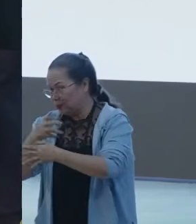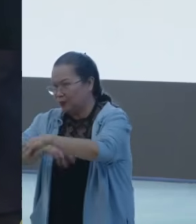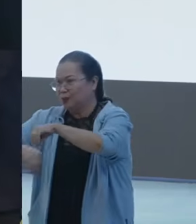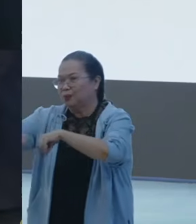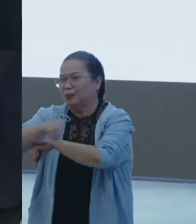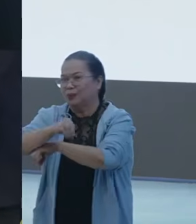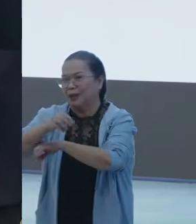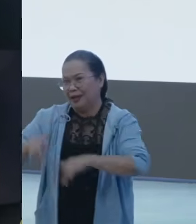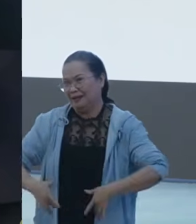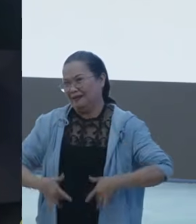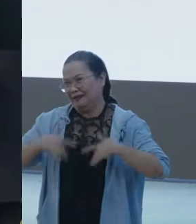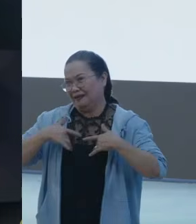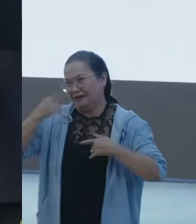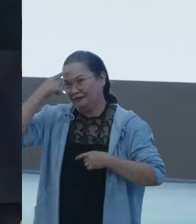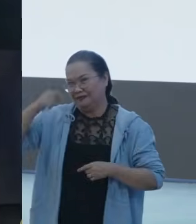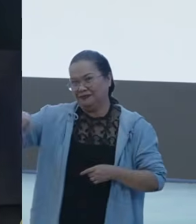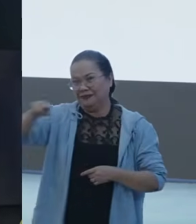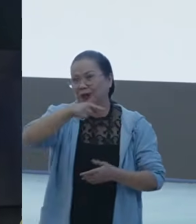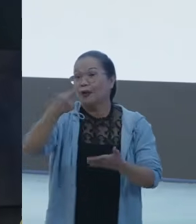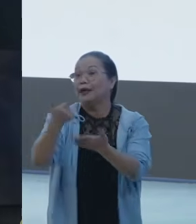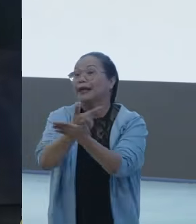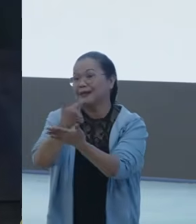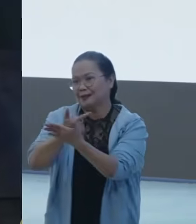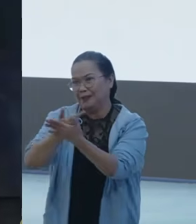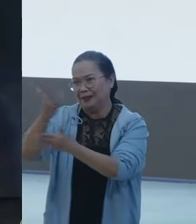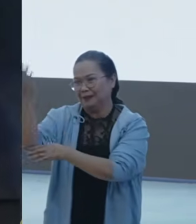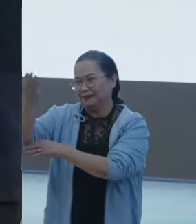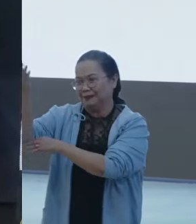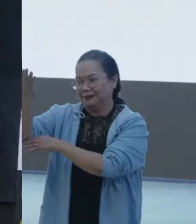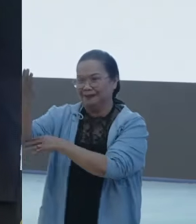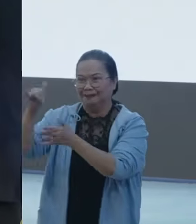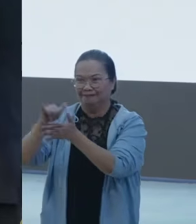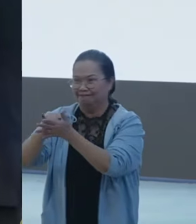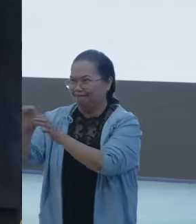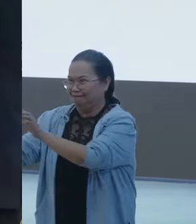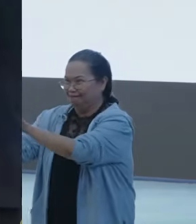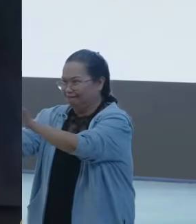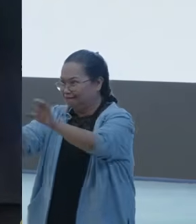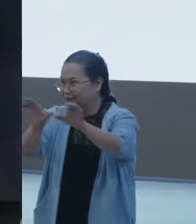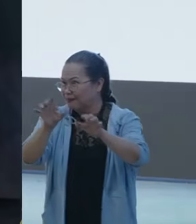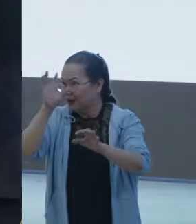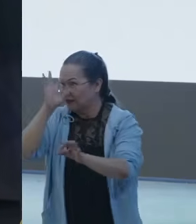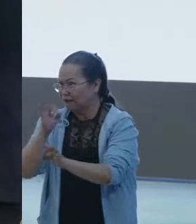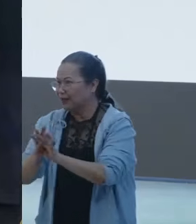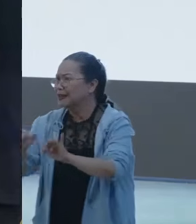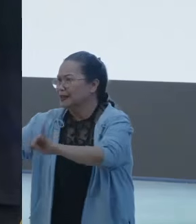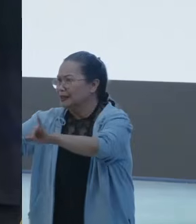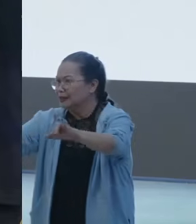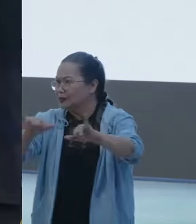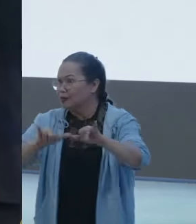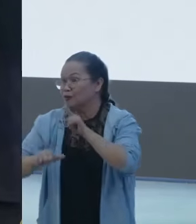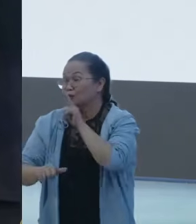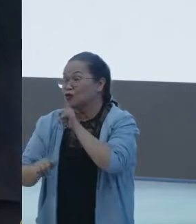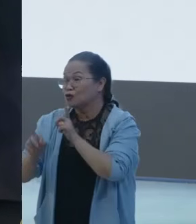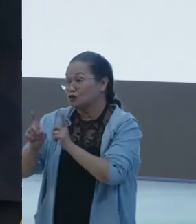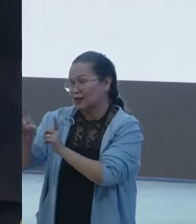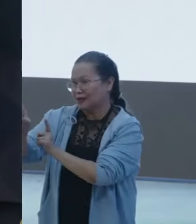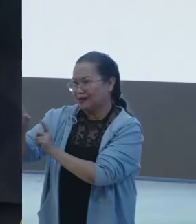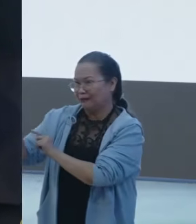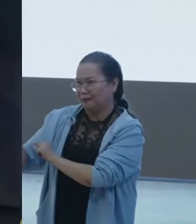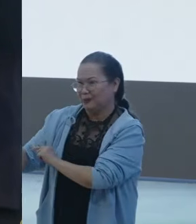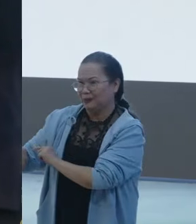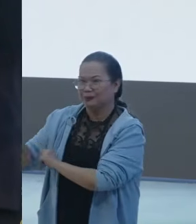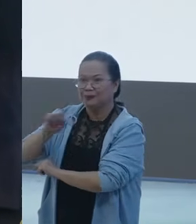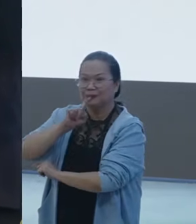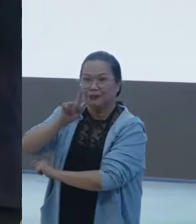immortality to light through the gospel. Yan ang common faith. Siya ay isang true disciple, a true son in